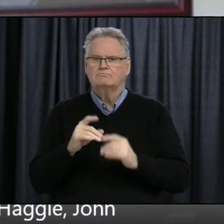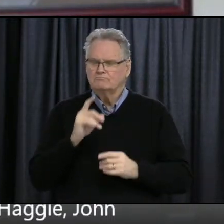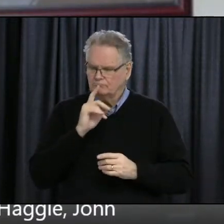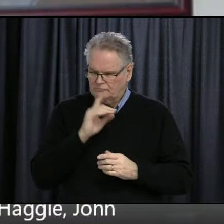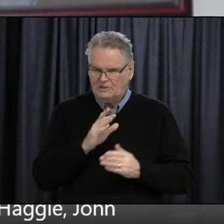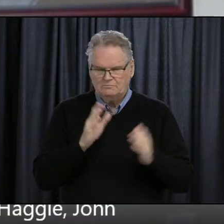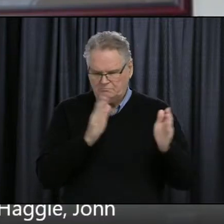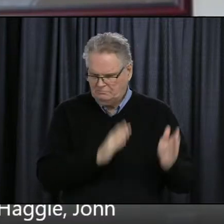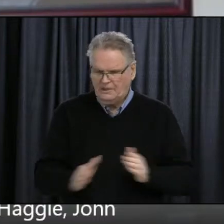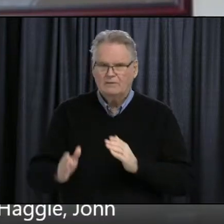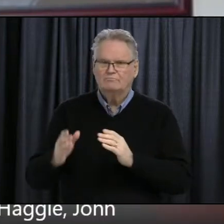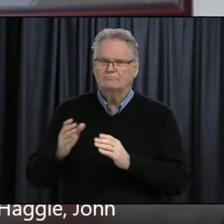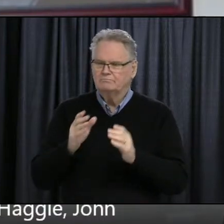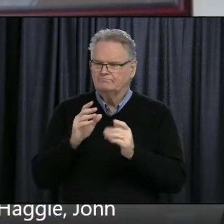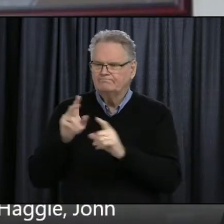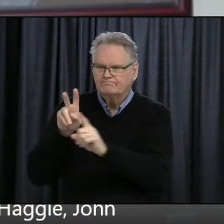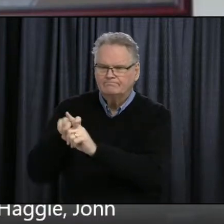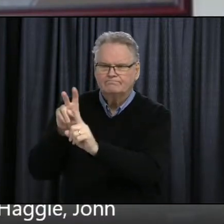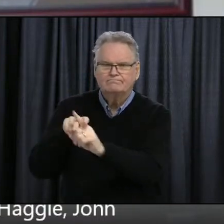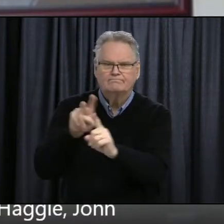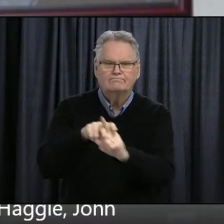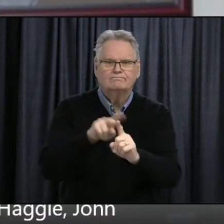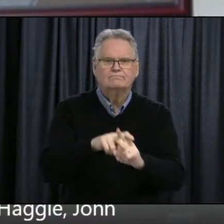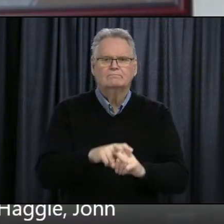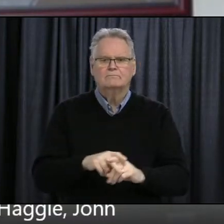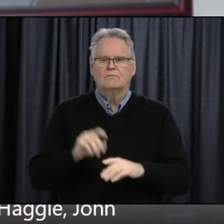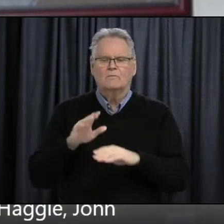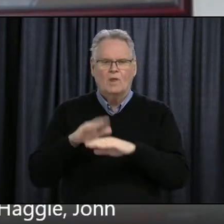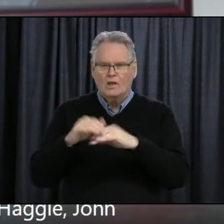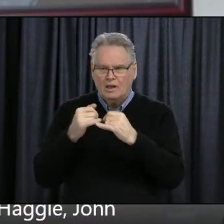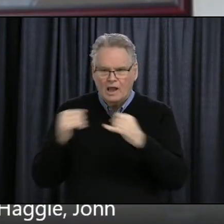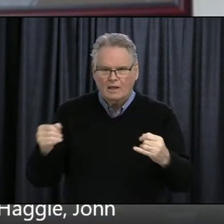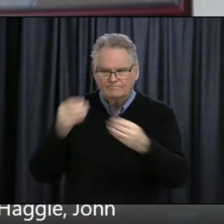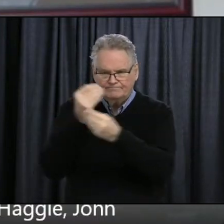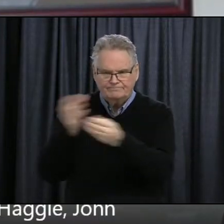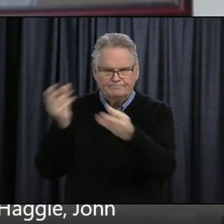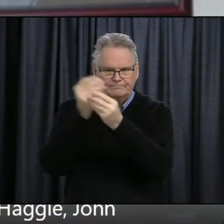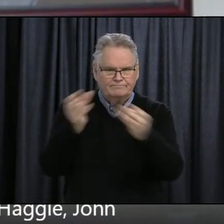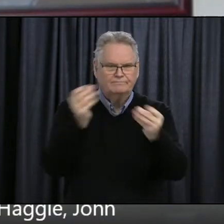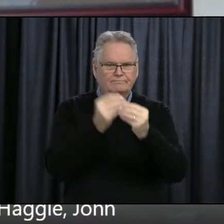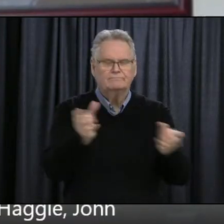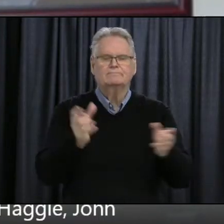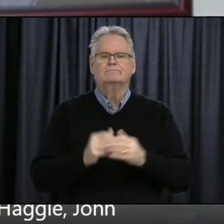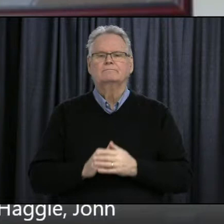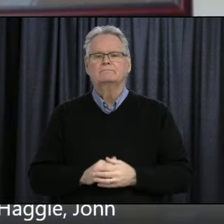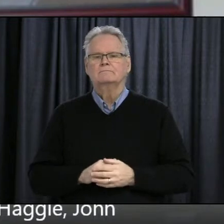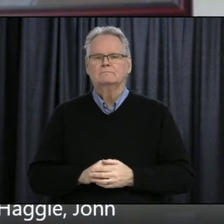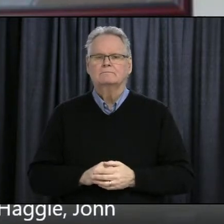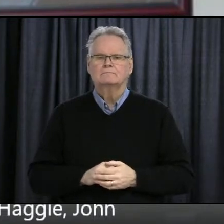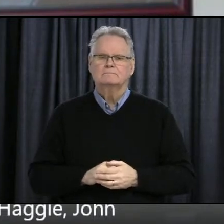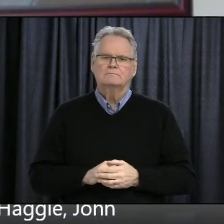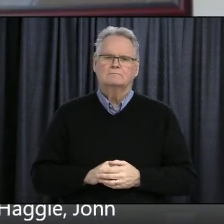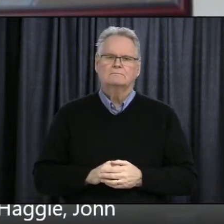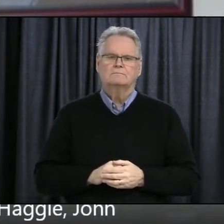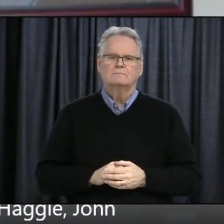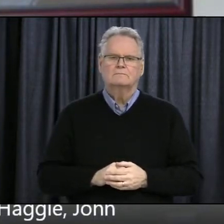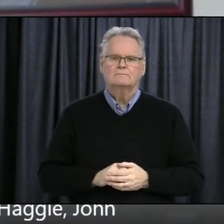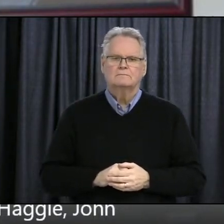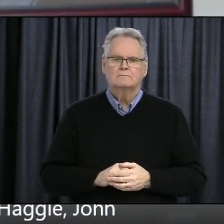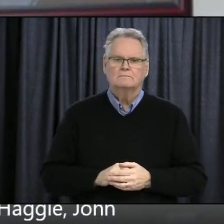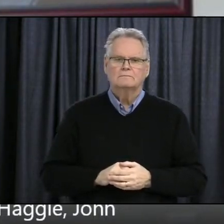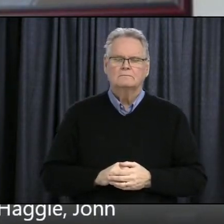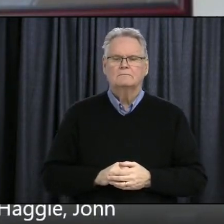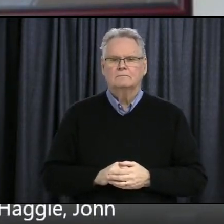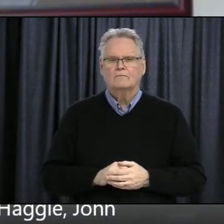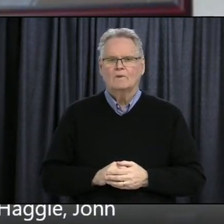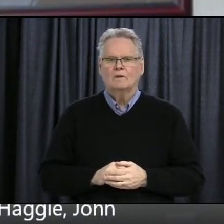is poised to be triggered. But if we go out tomorrow and say, here's how you schedule your vaccination, and we